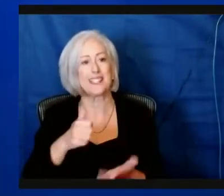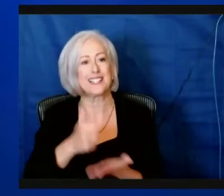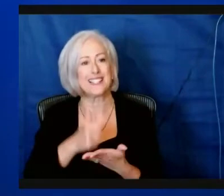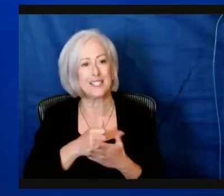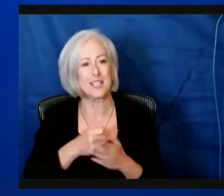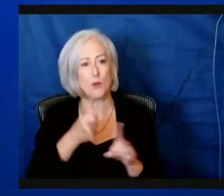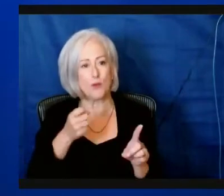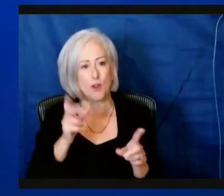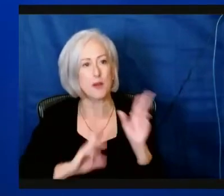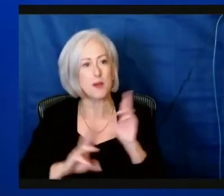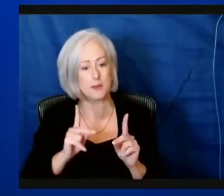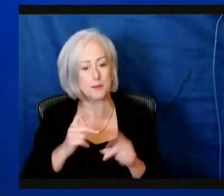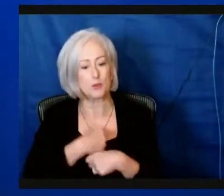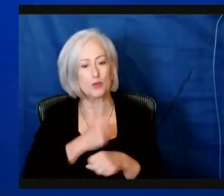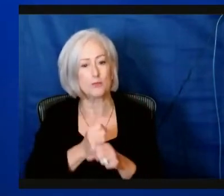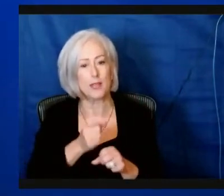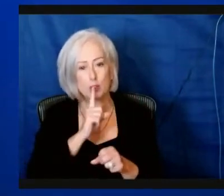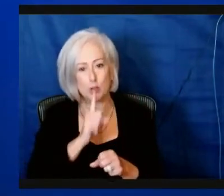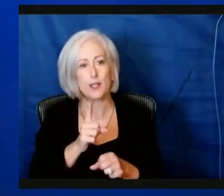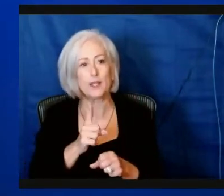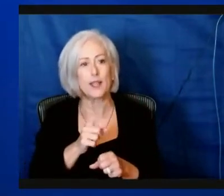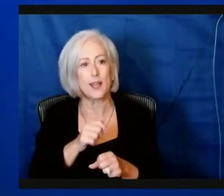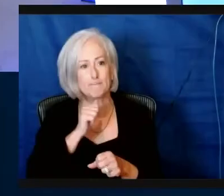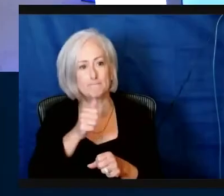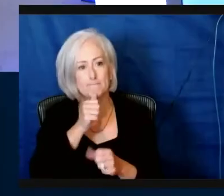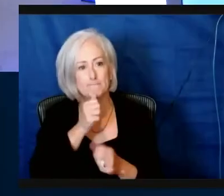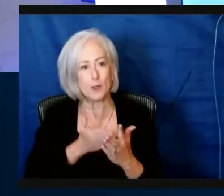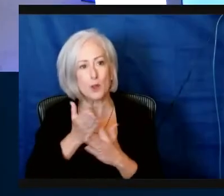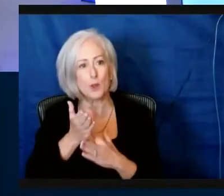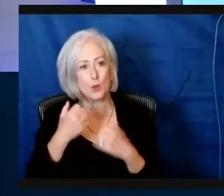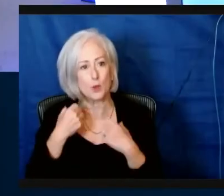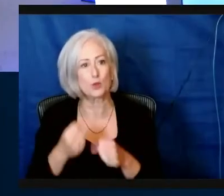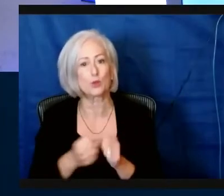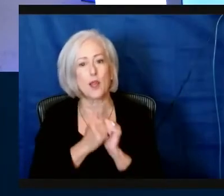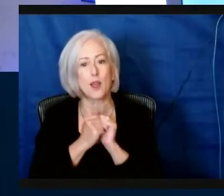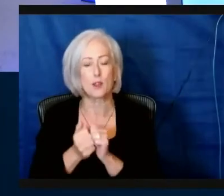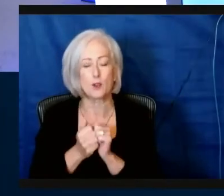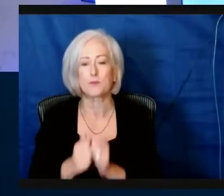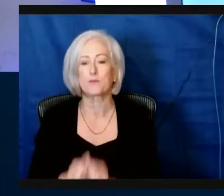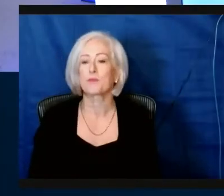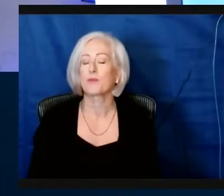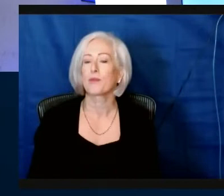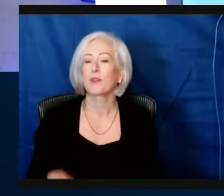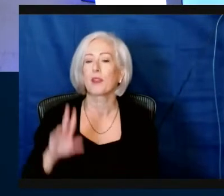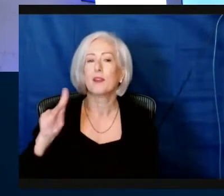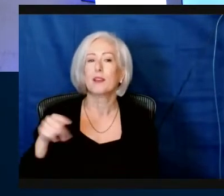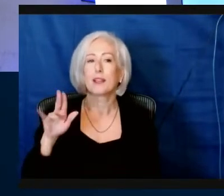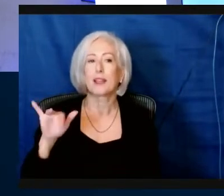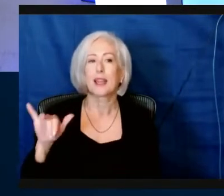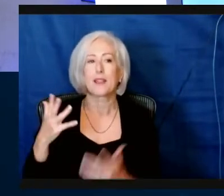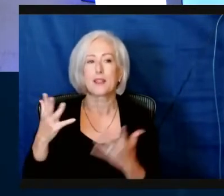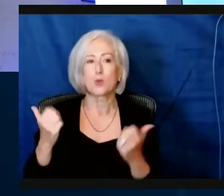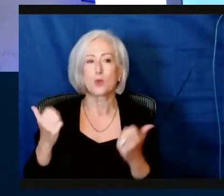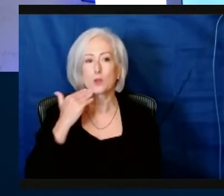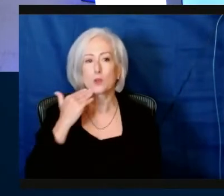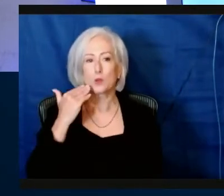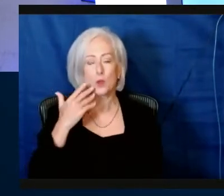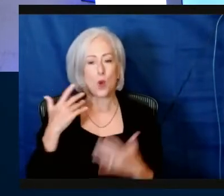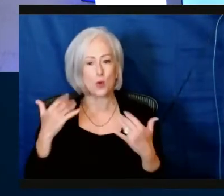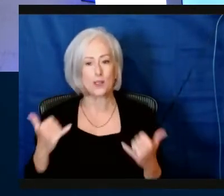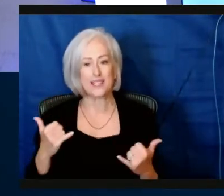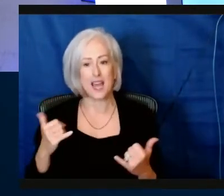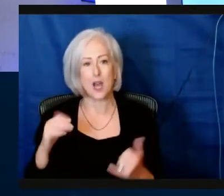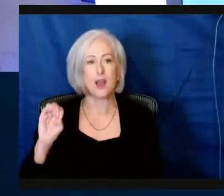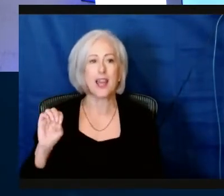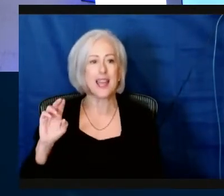Right now, I think hospitals have capacity. I think we're okay. Kathy would like to know, are we now in an endemic officially,